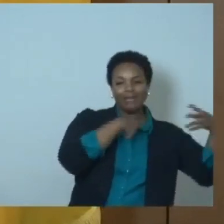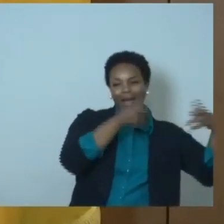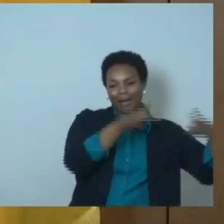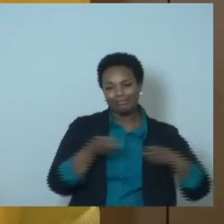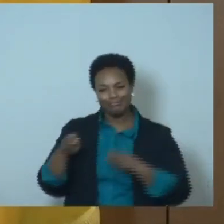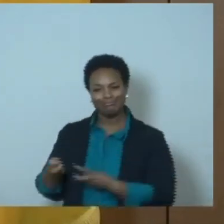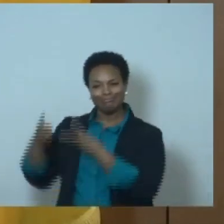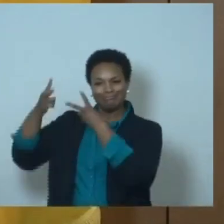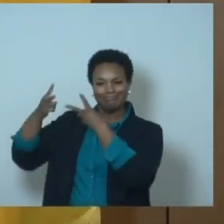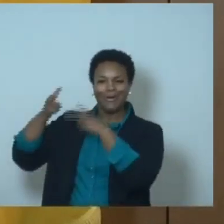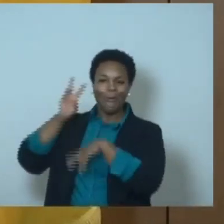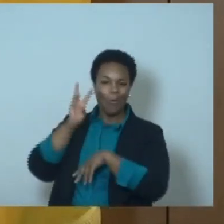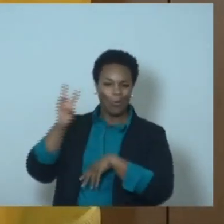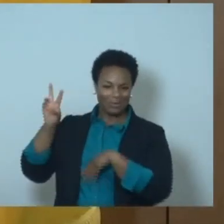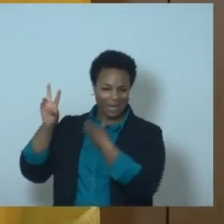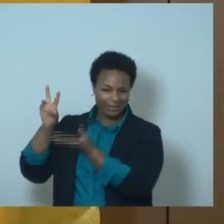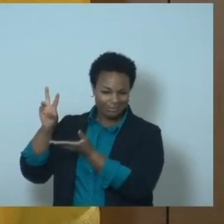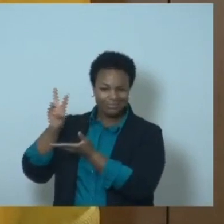bit,